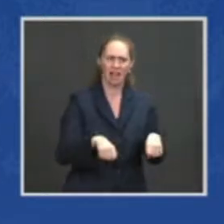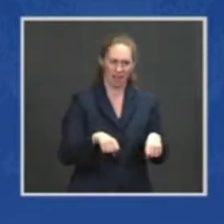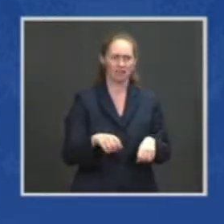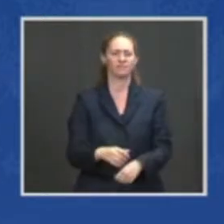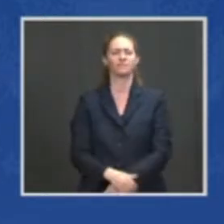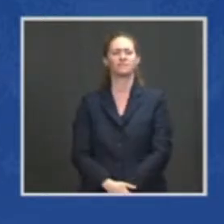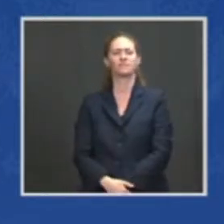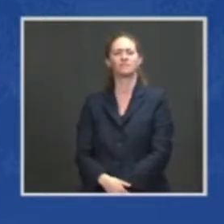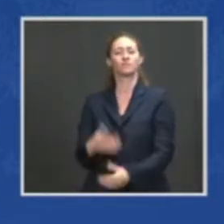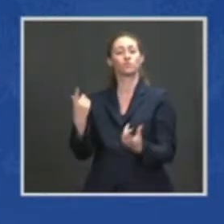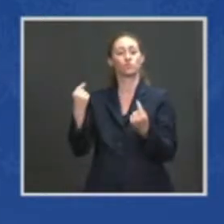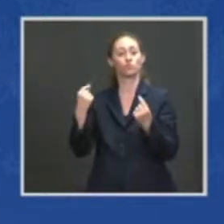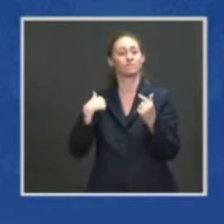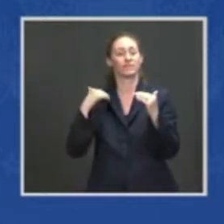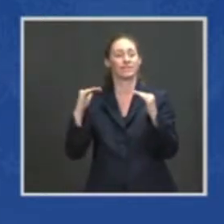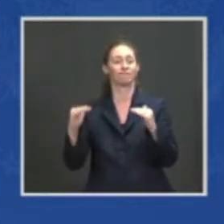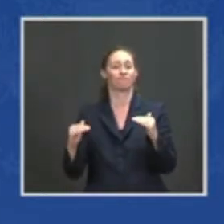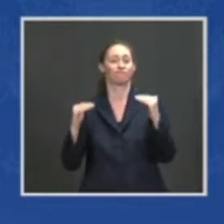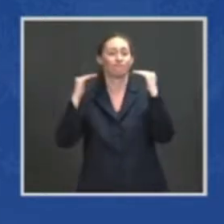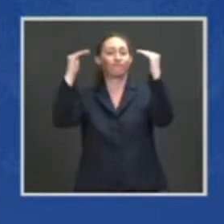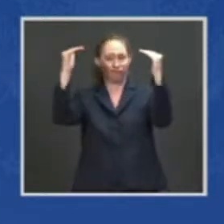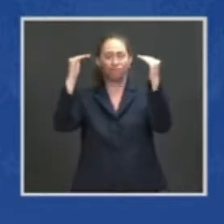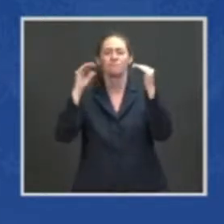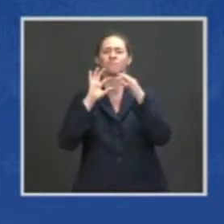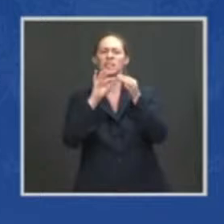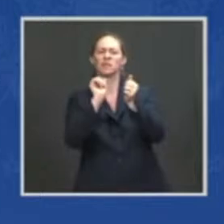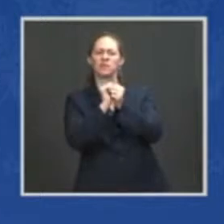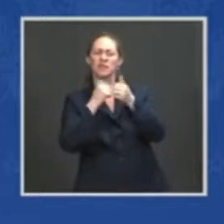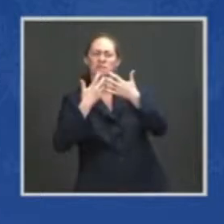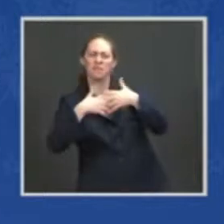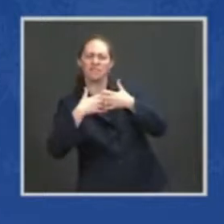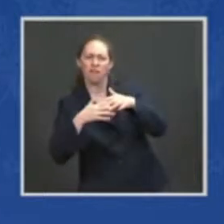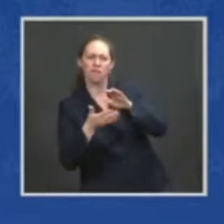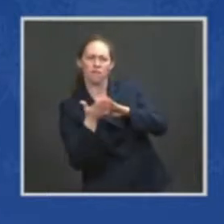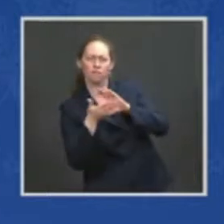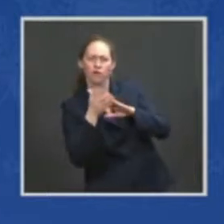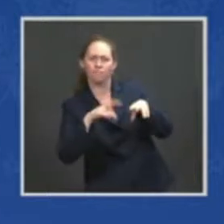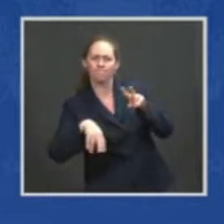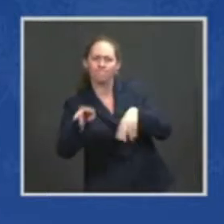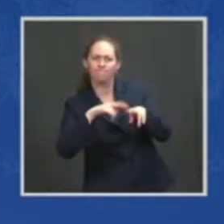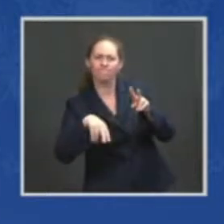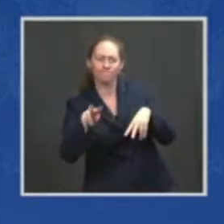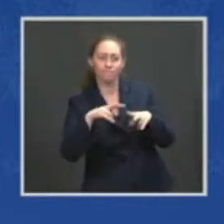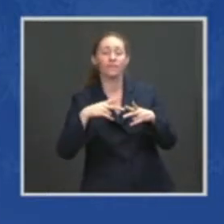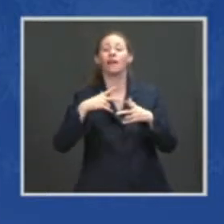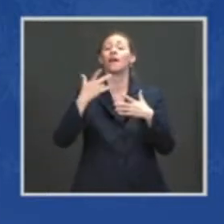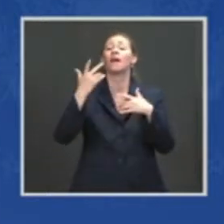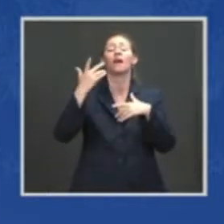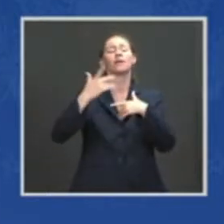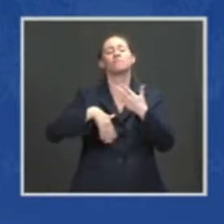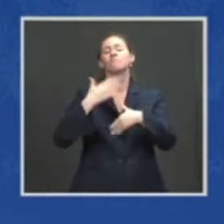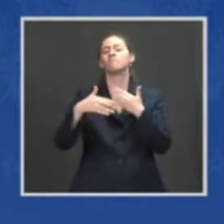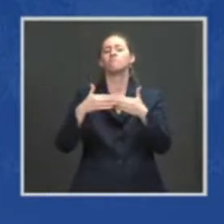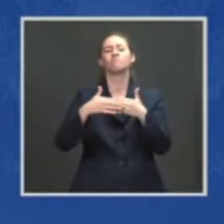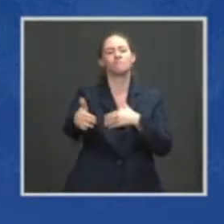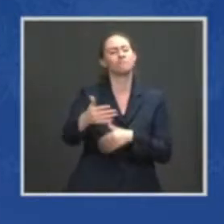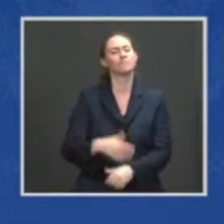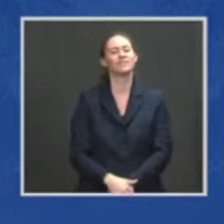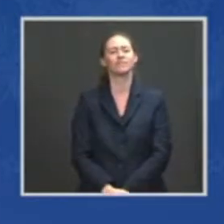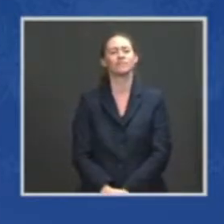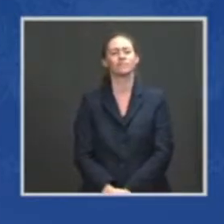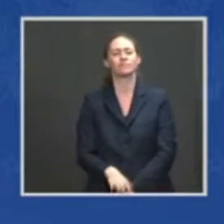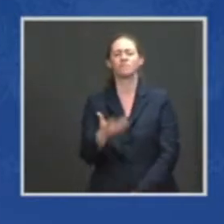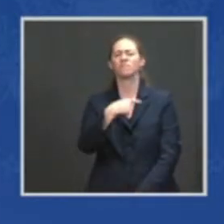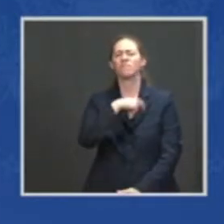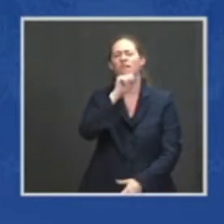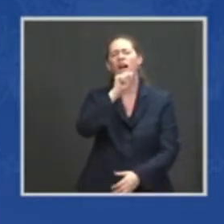operator. And I never looked back from there. Manufacturing was my passion, and I strive to be the best there